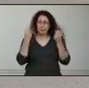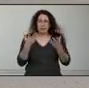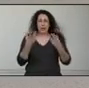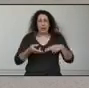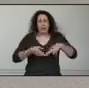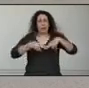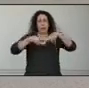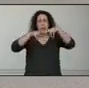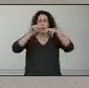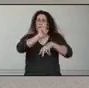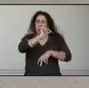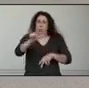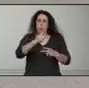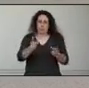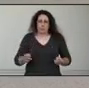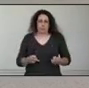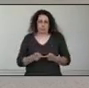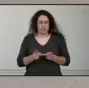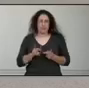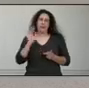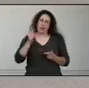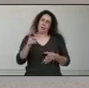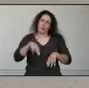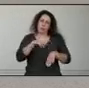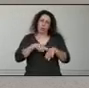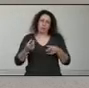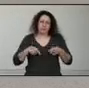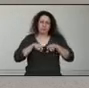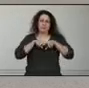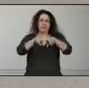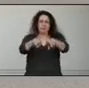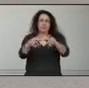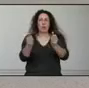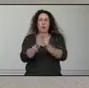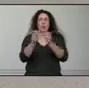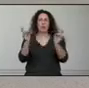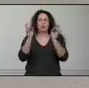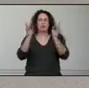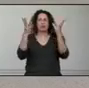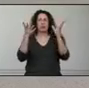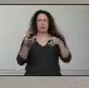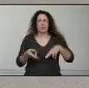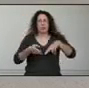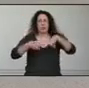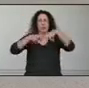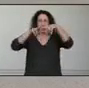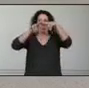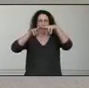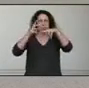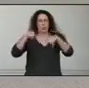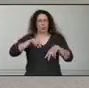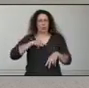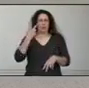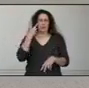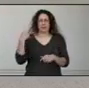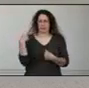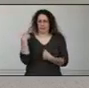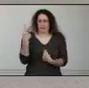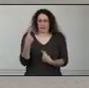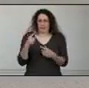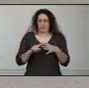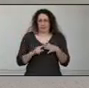this coincides, of course, with the extreme rise in cases that we have been seeing since the beginning of